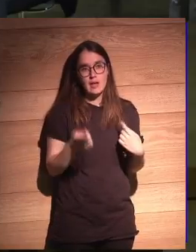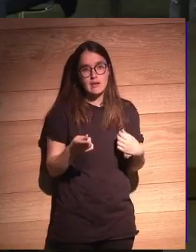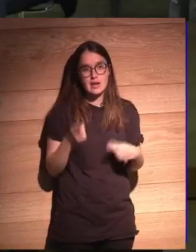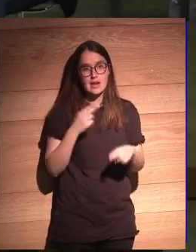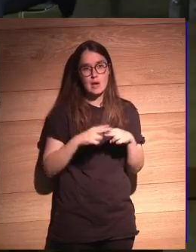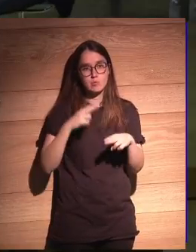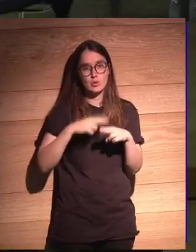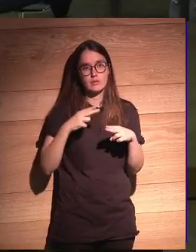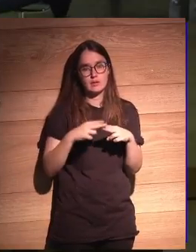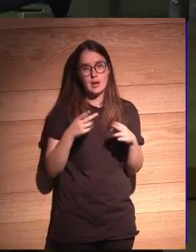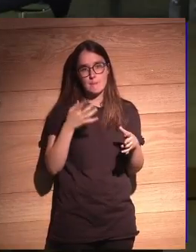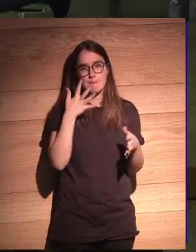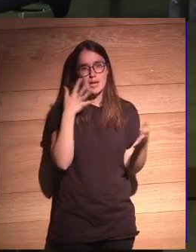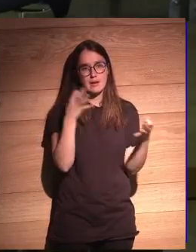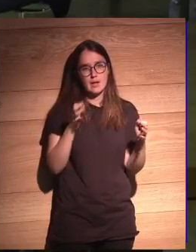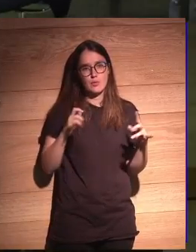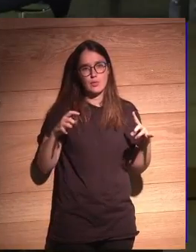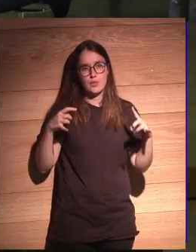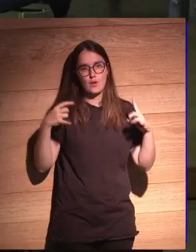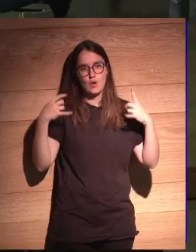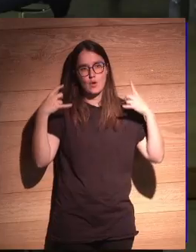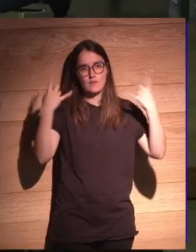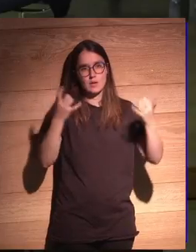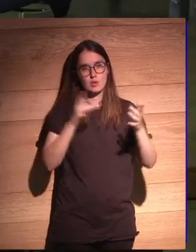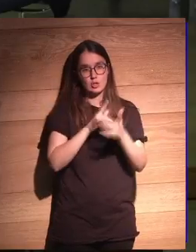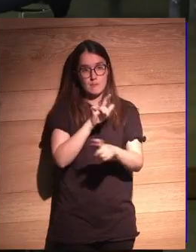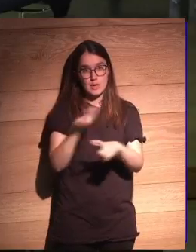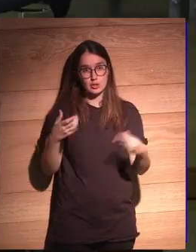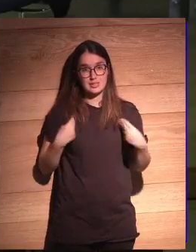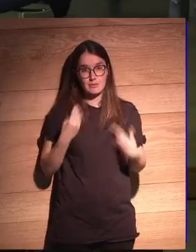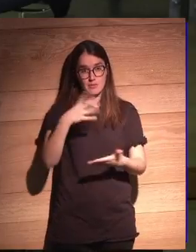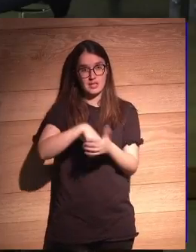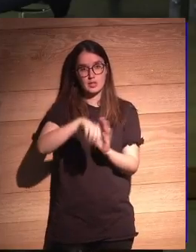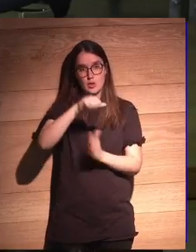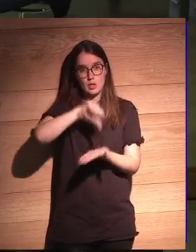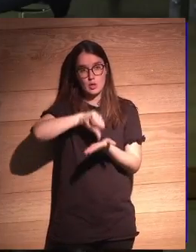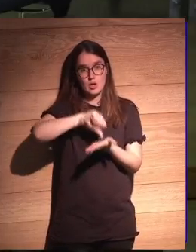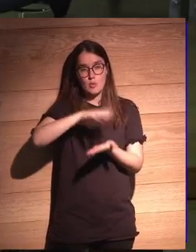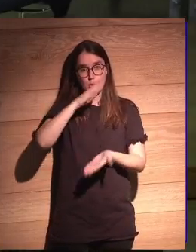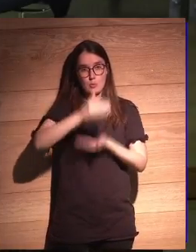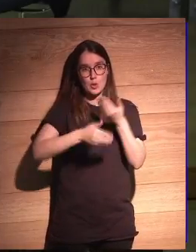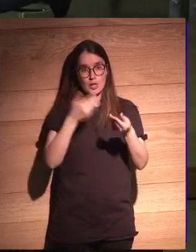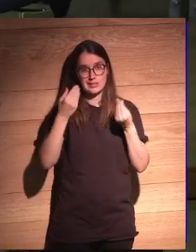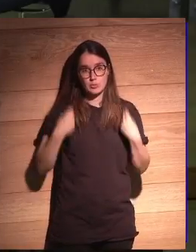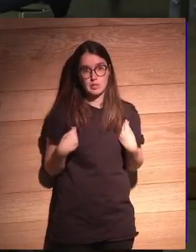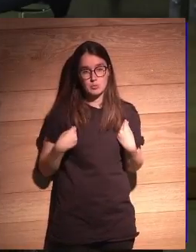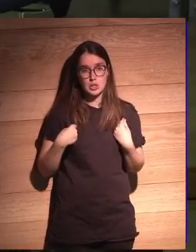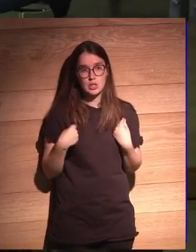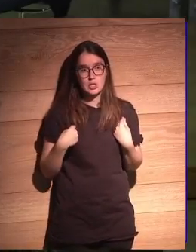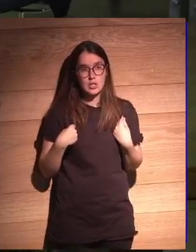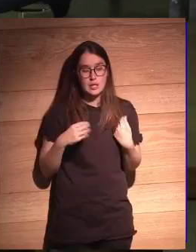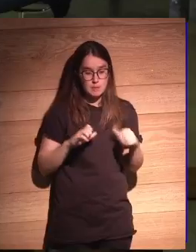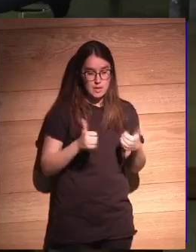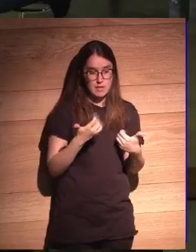have and that are not developed, and their policies are even more dangerous because people are already living in the cities, and